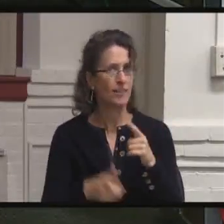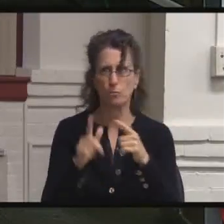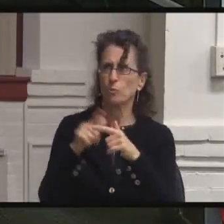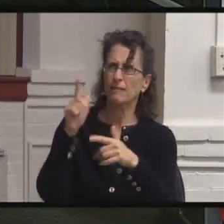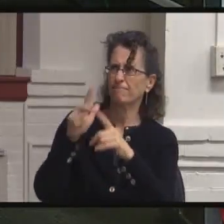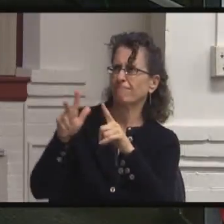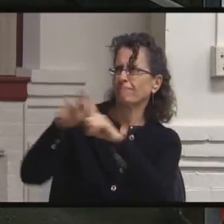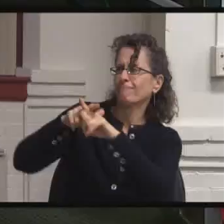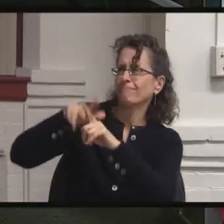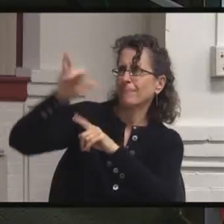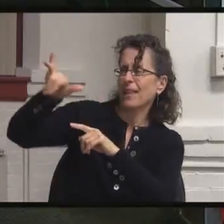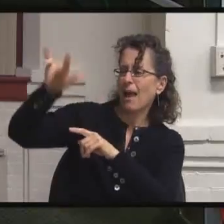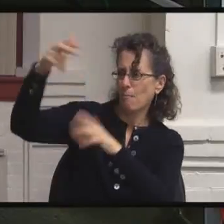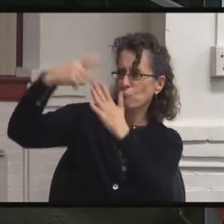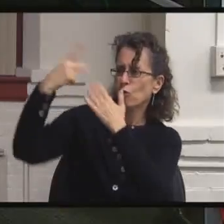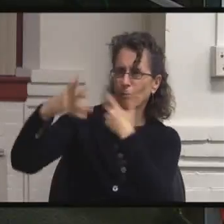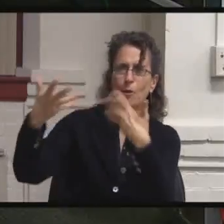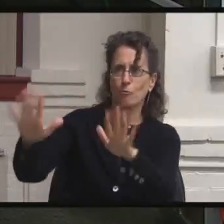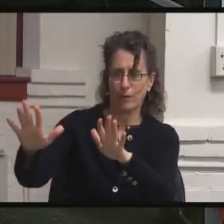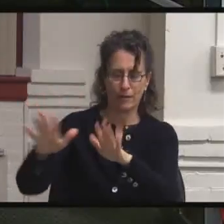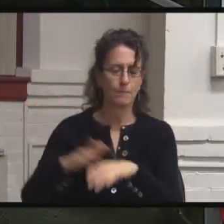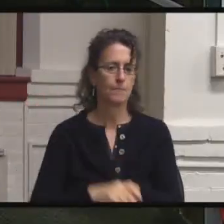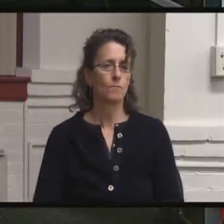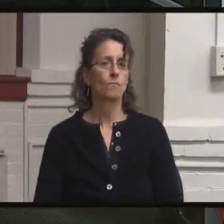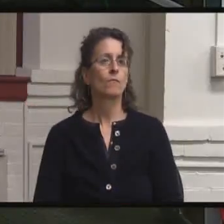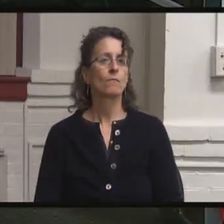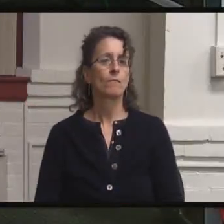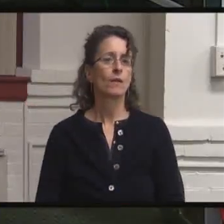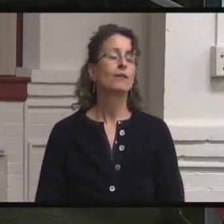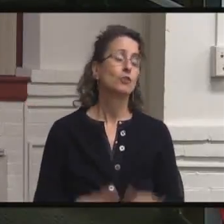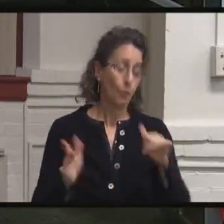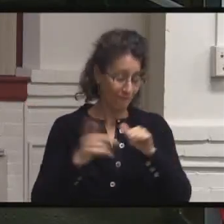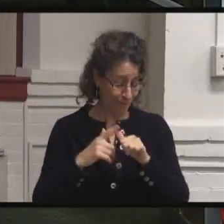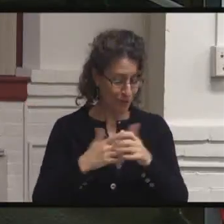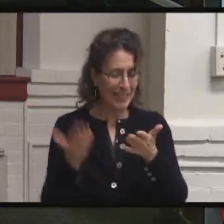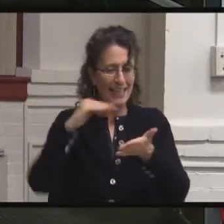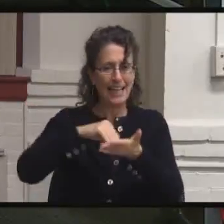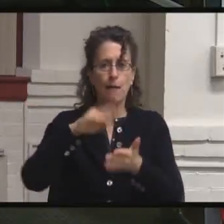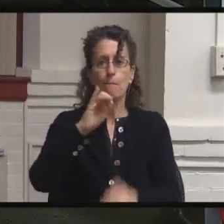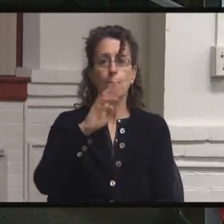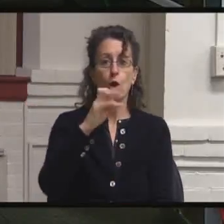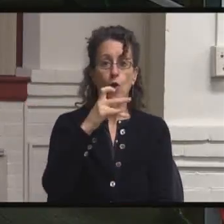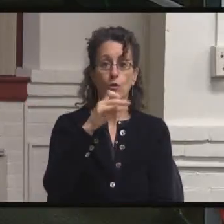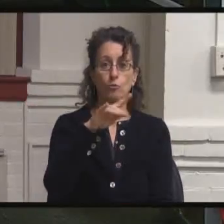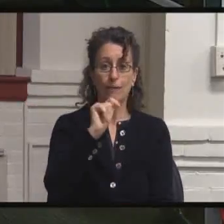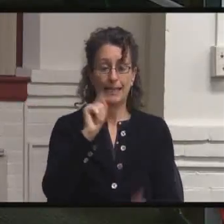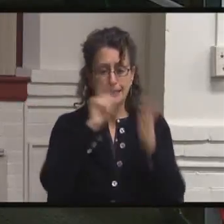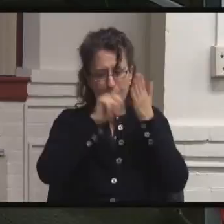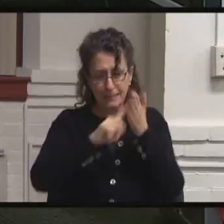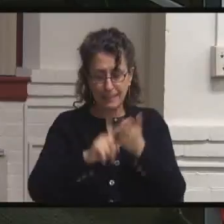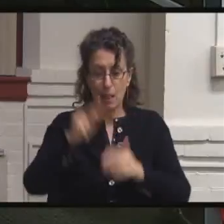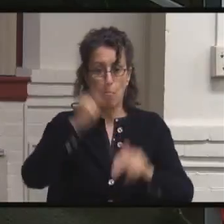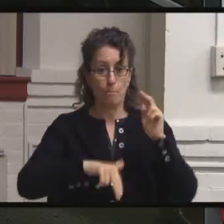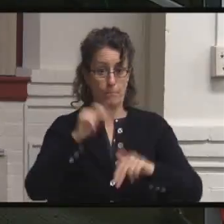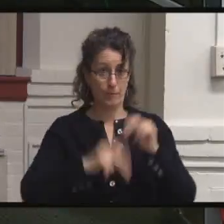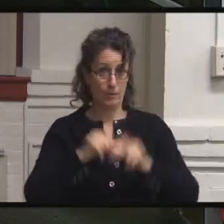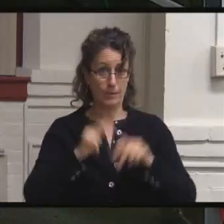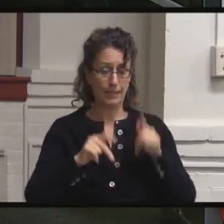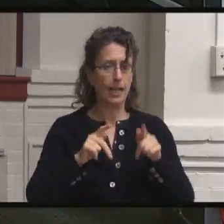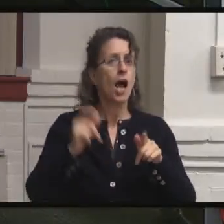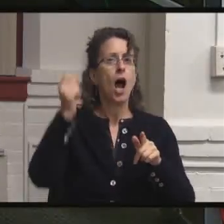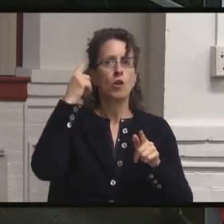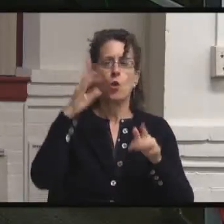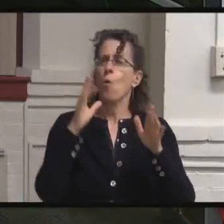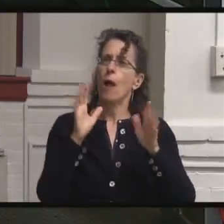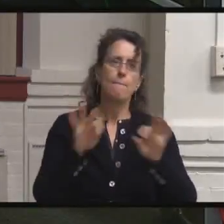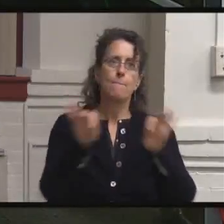as Margaret had the opportunity to look at our building, she was also simultaneously aware of the benefits of coordinating with